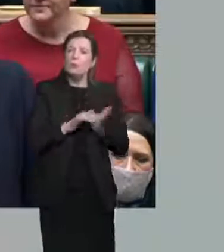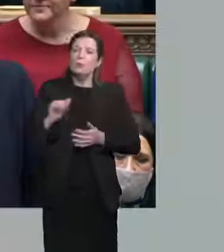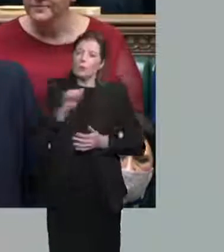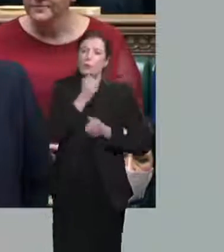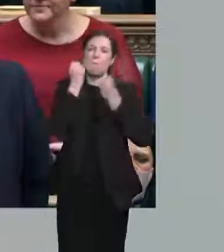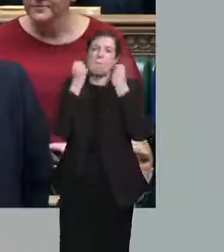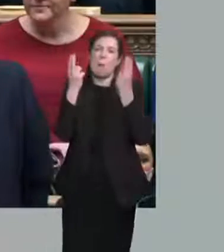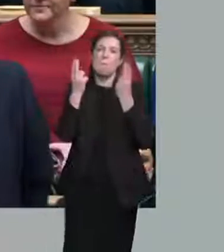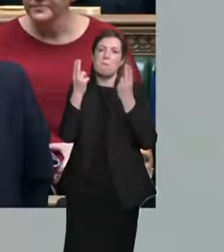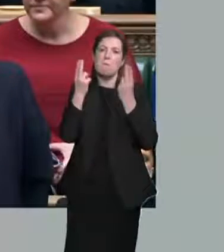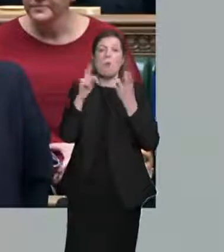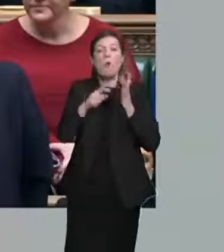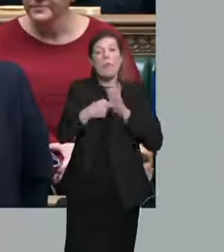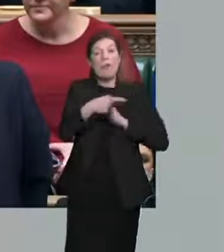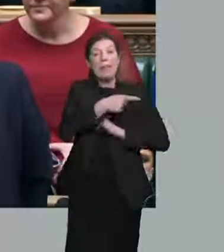the oil state